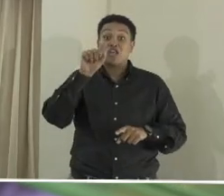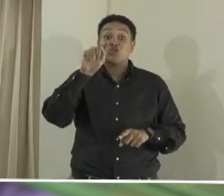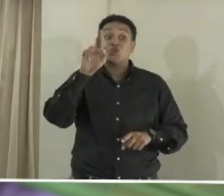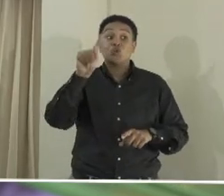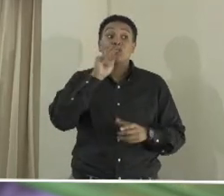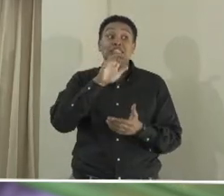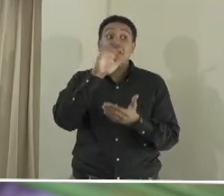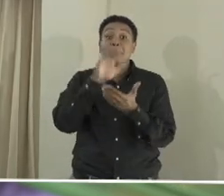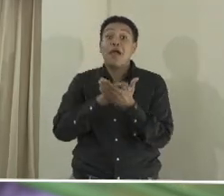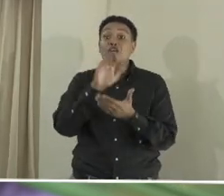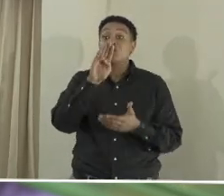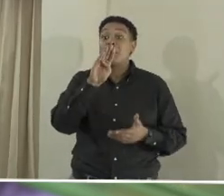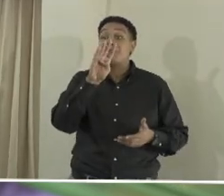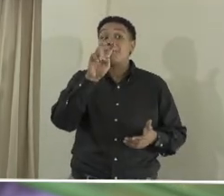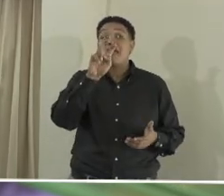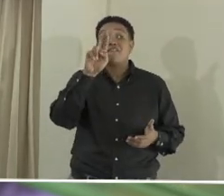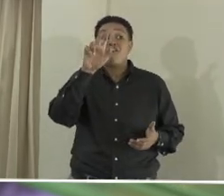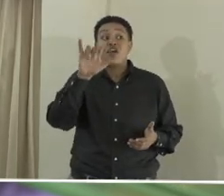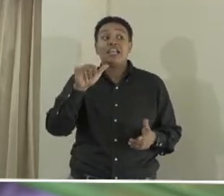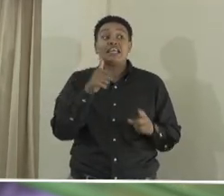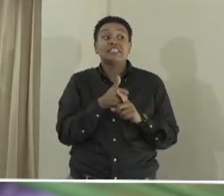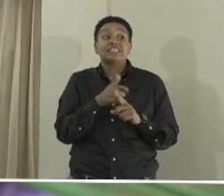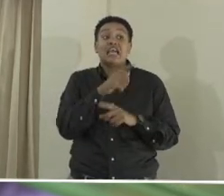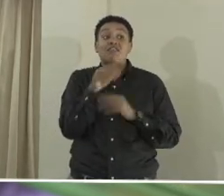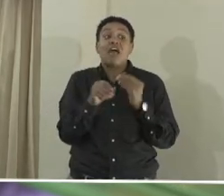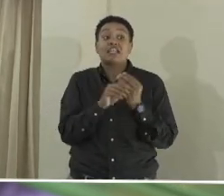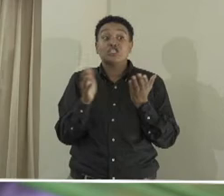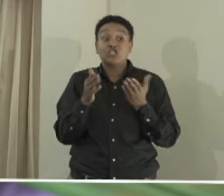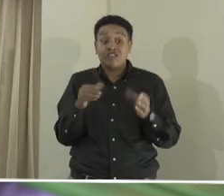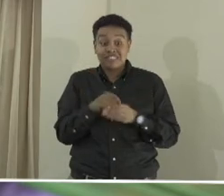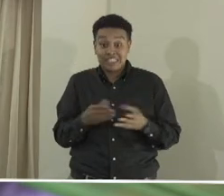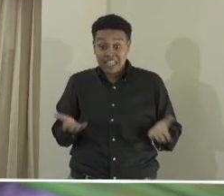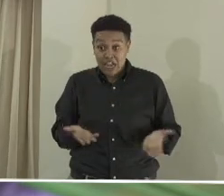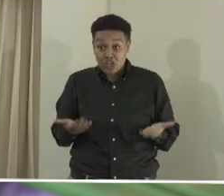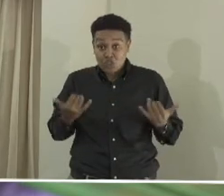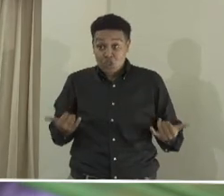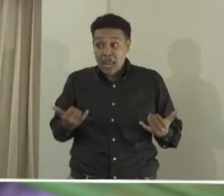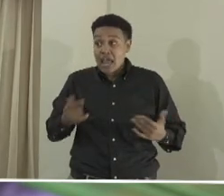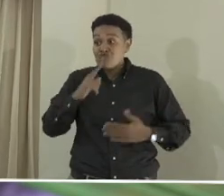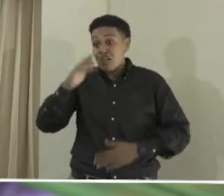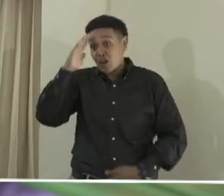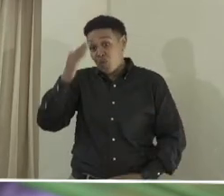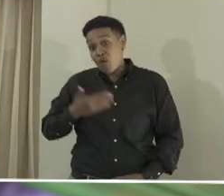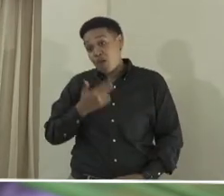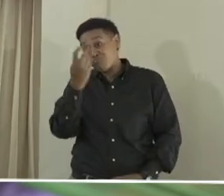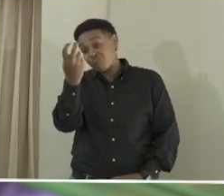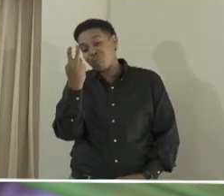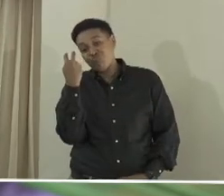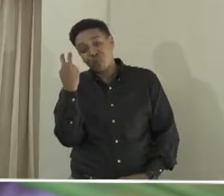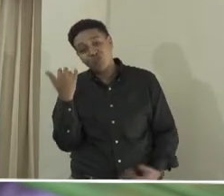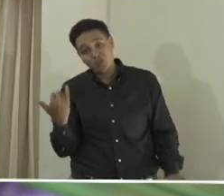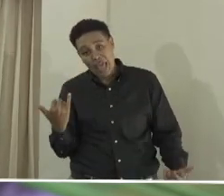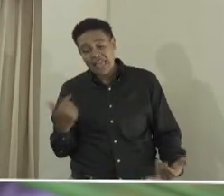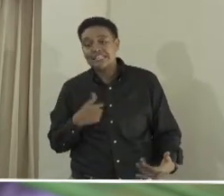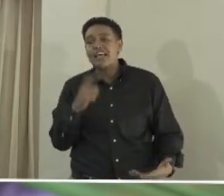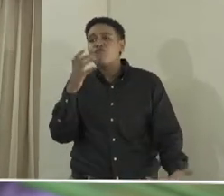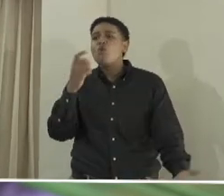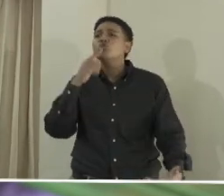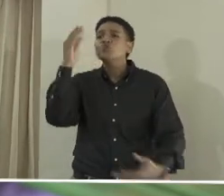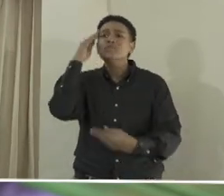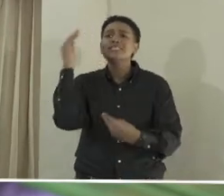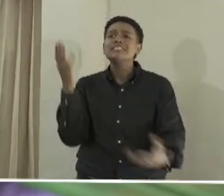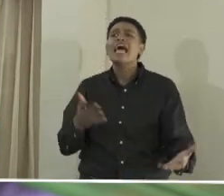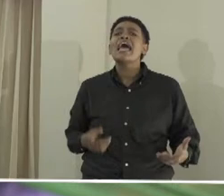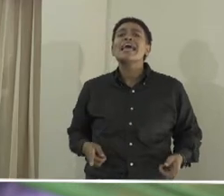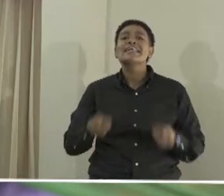to Beverly, and she's in the service today. Welcome. And I want to say that they